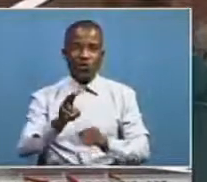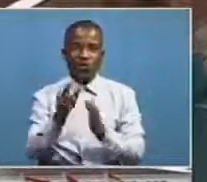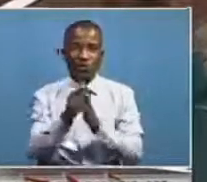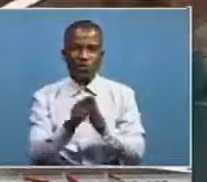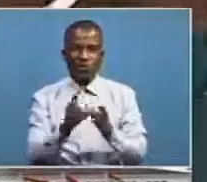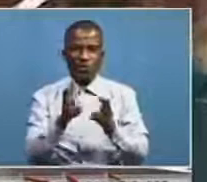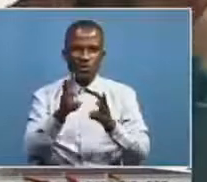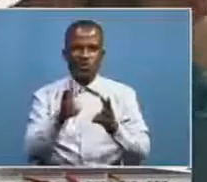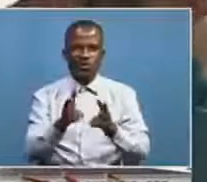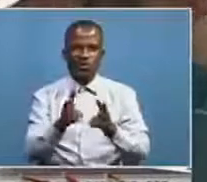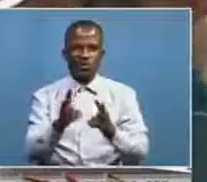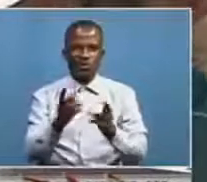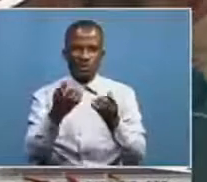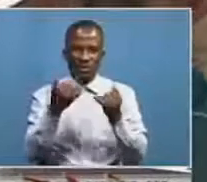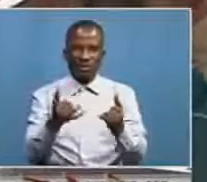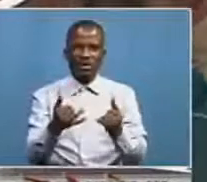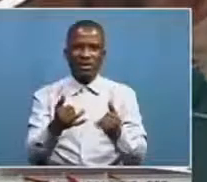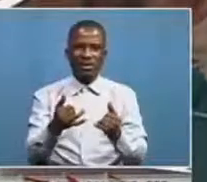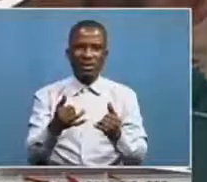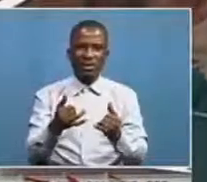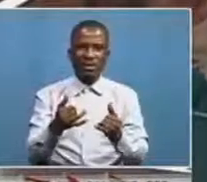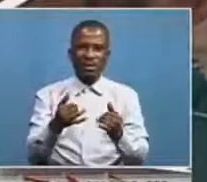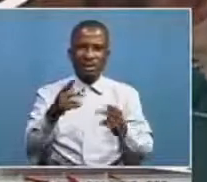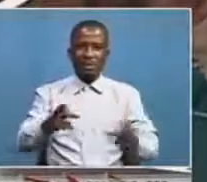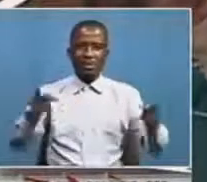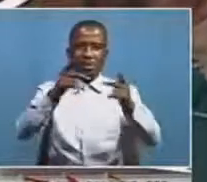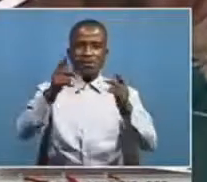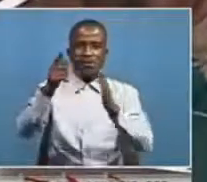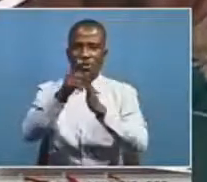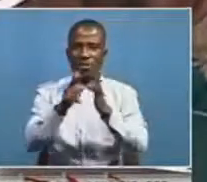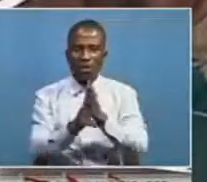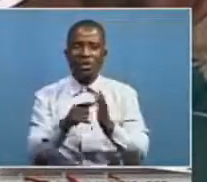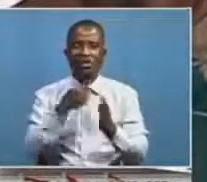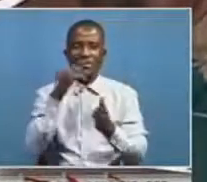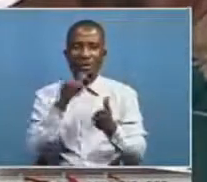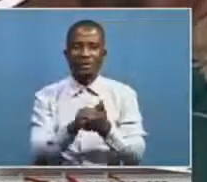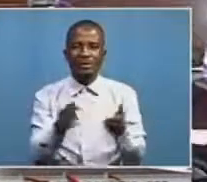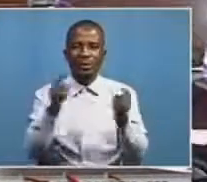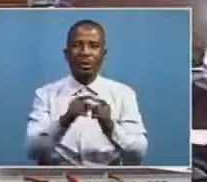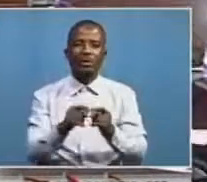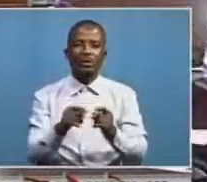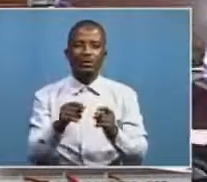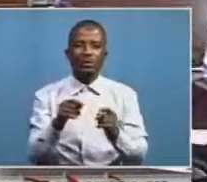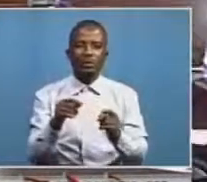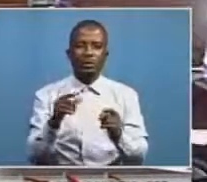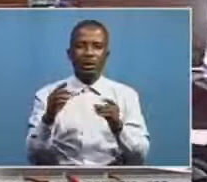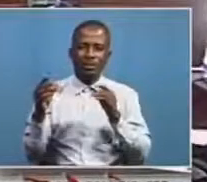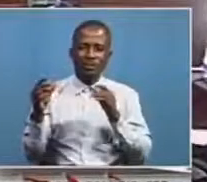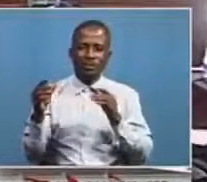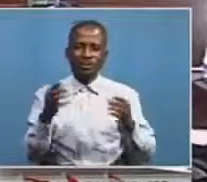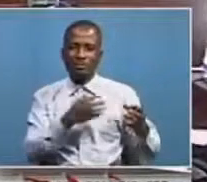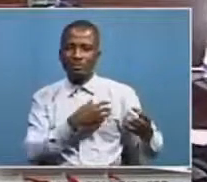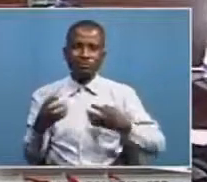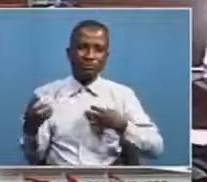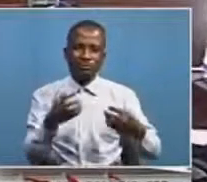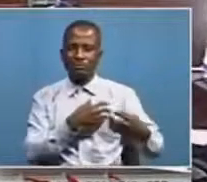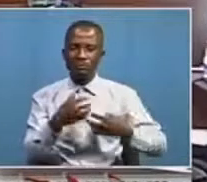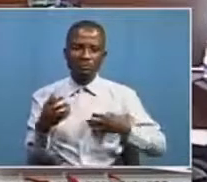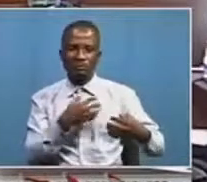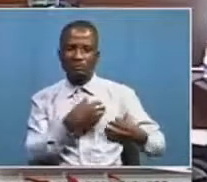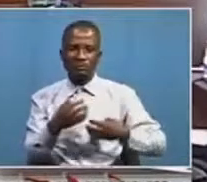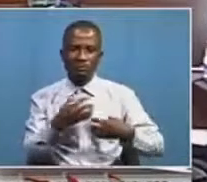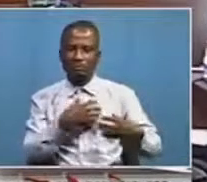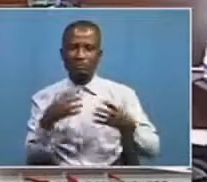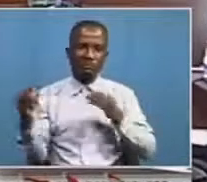system of justice. The position of the law is that after the close of the plaintiff or a petitioner's case,